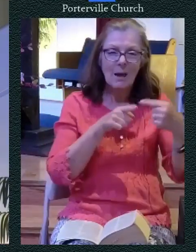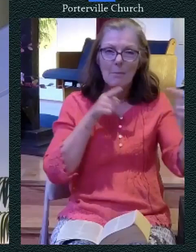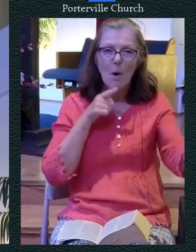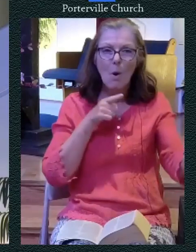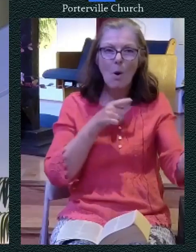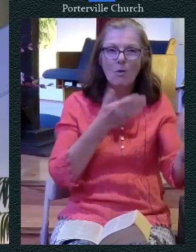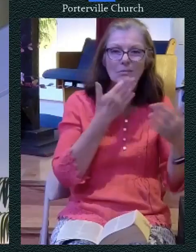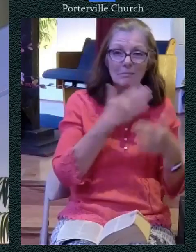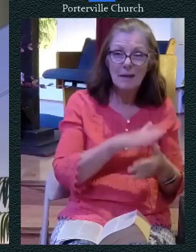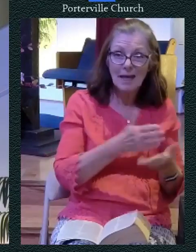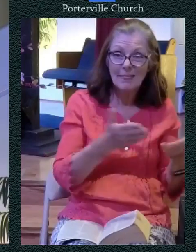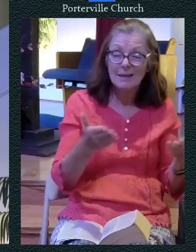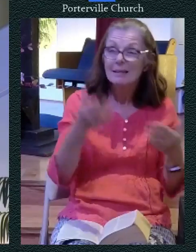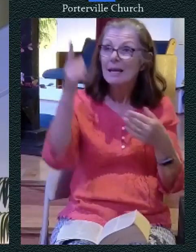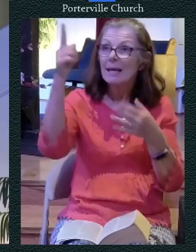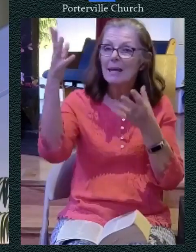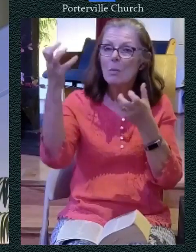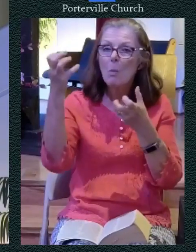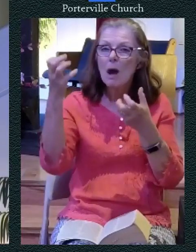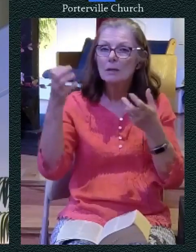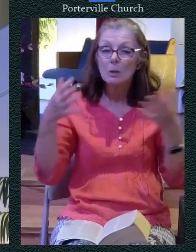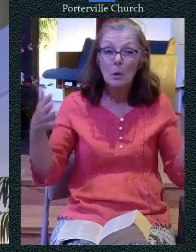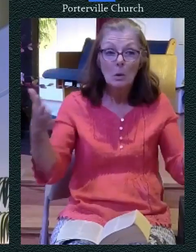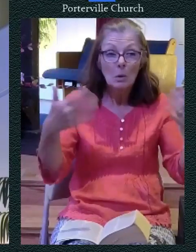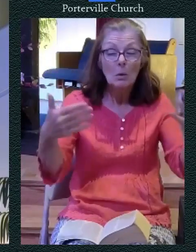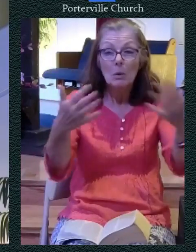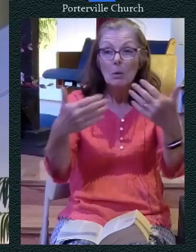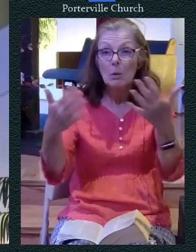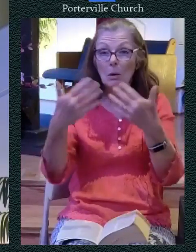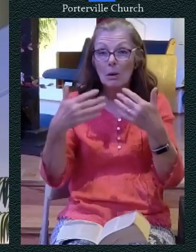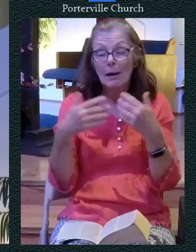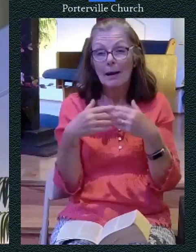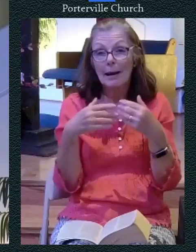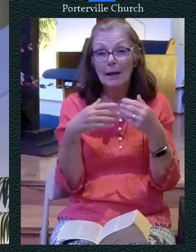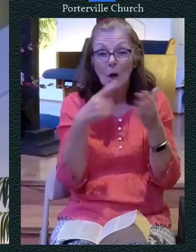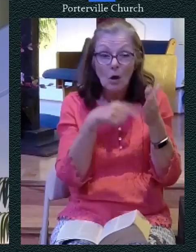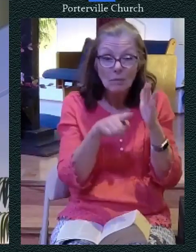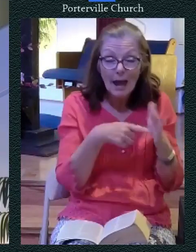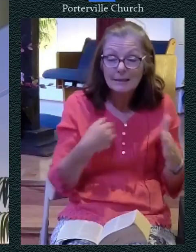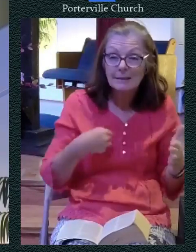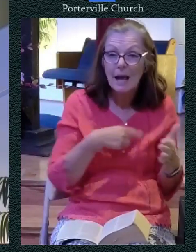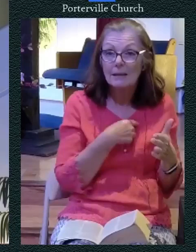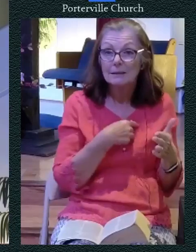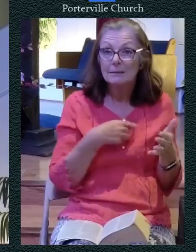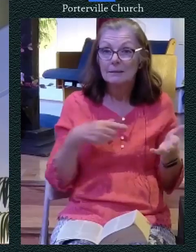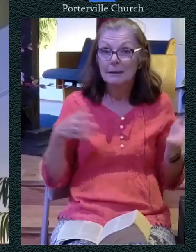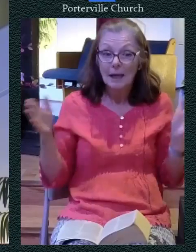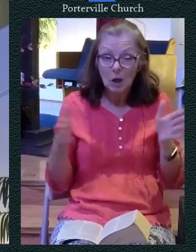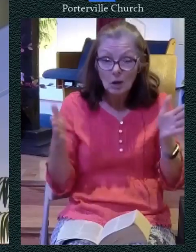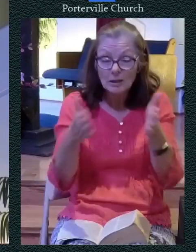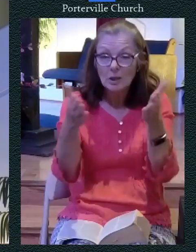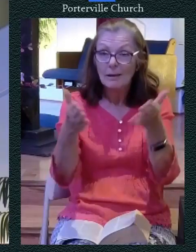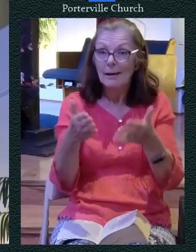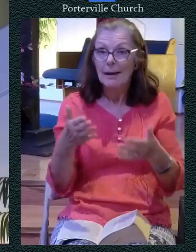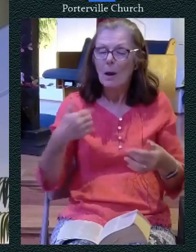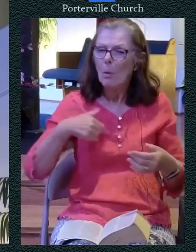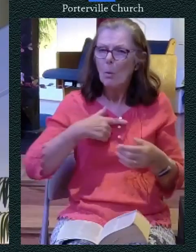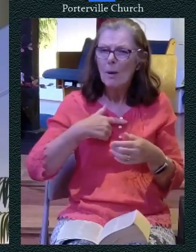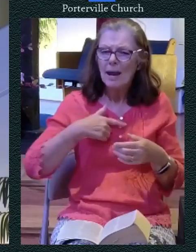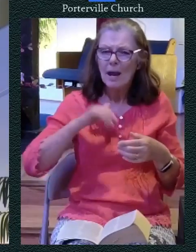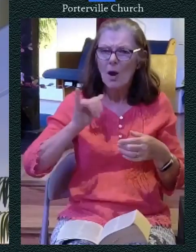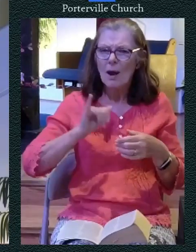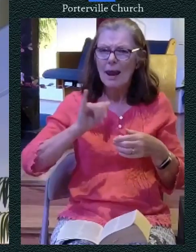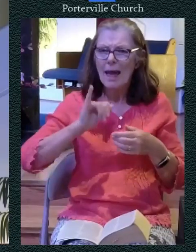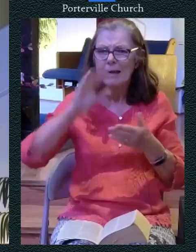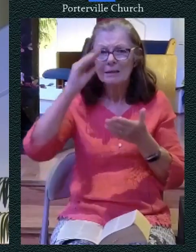into proper paths. And He chastens us as legitimate sons who belong to Him for